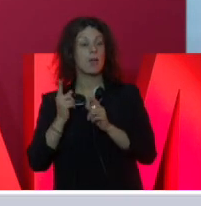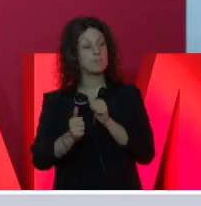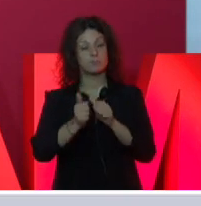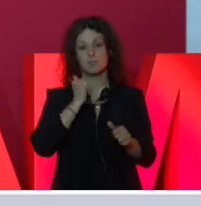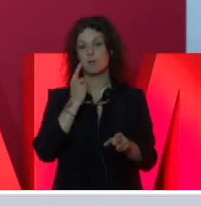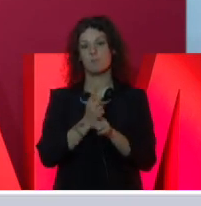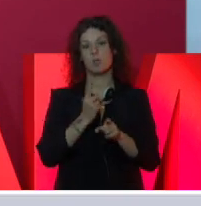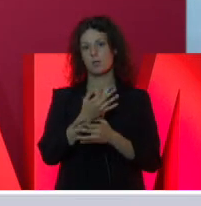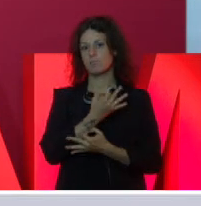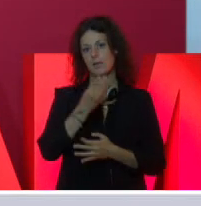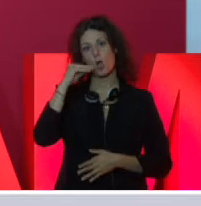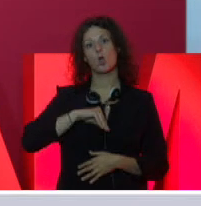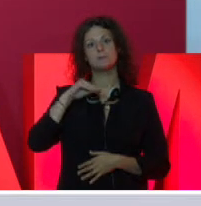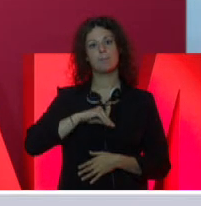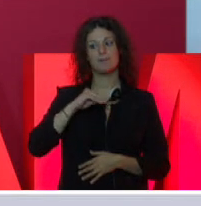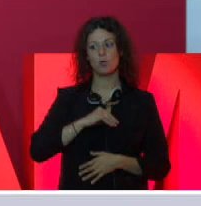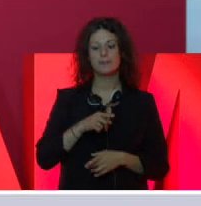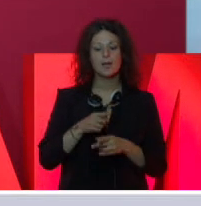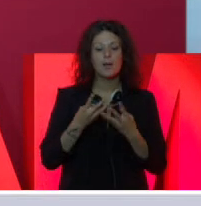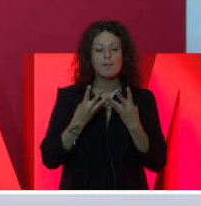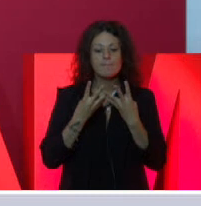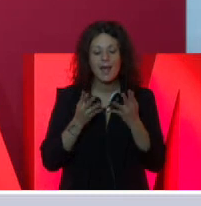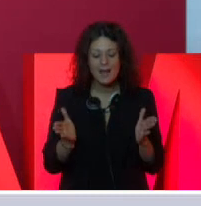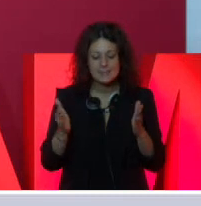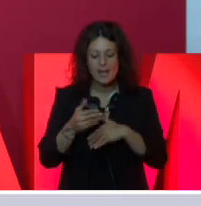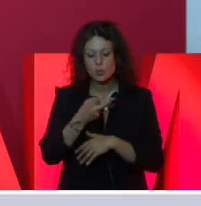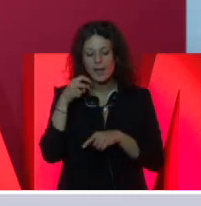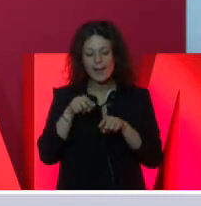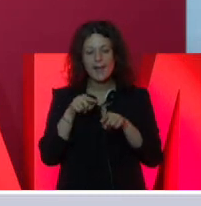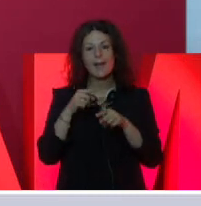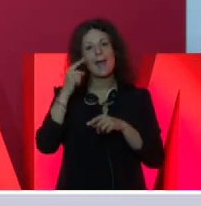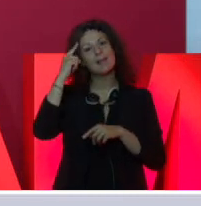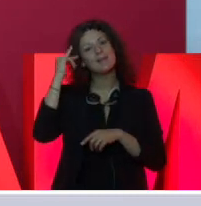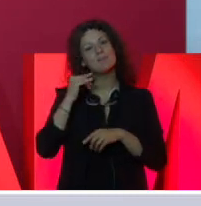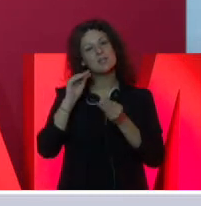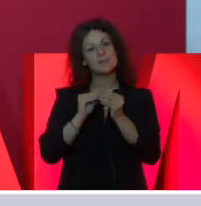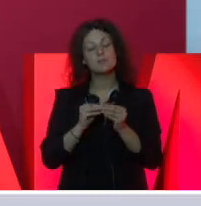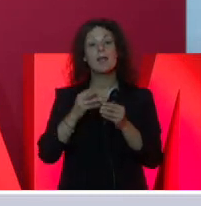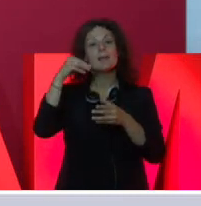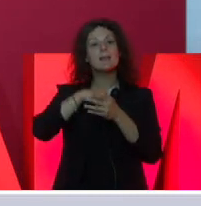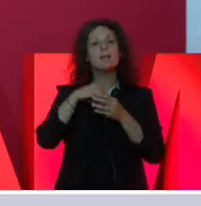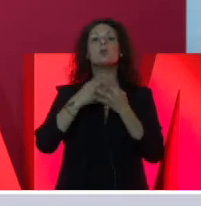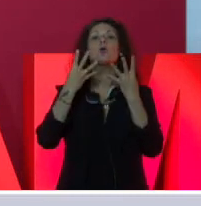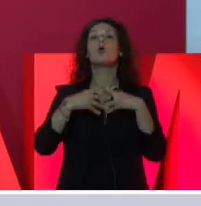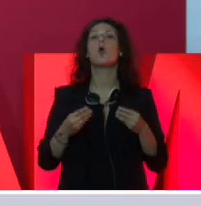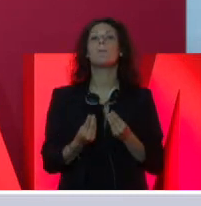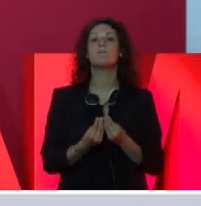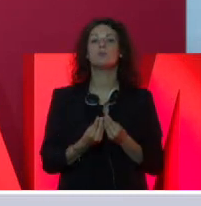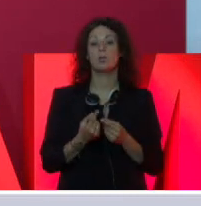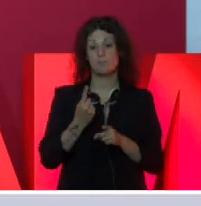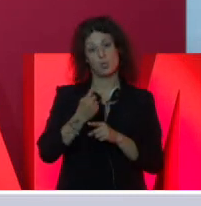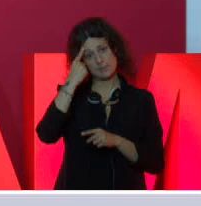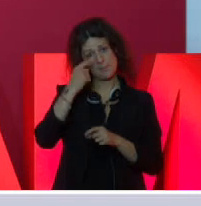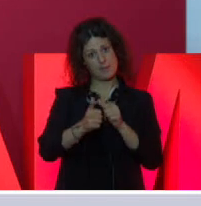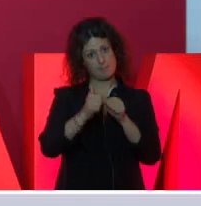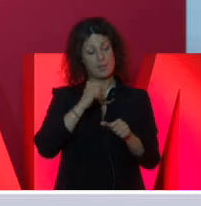be aware of how black boxes in artificial intelligence are really working, because otherwise we will create system and